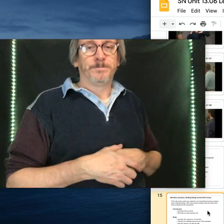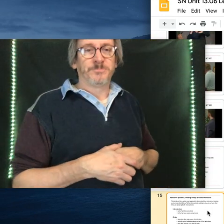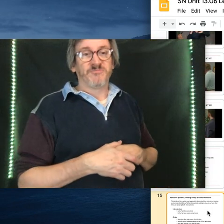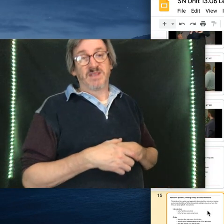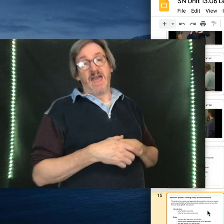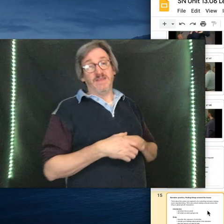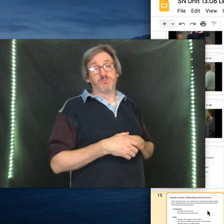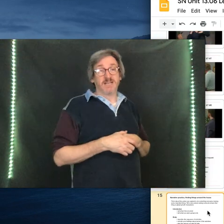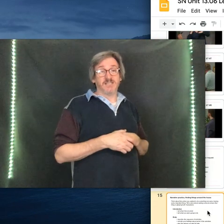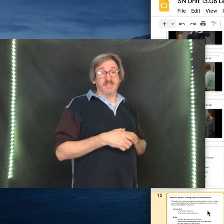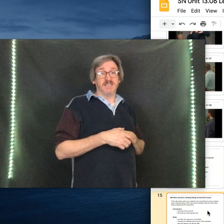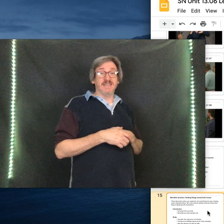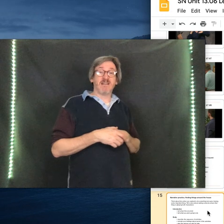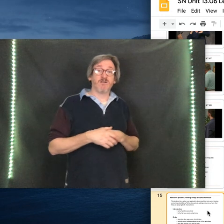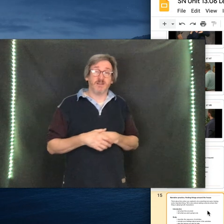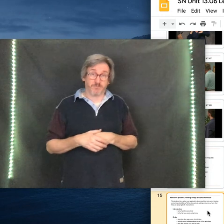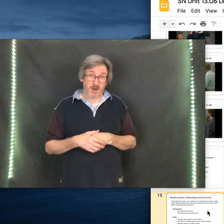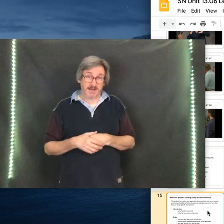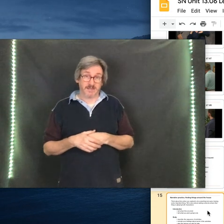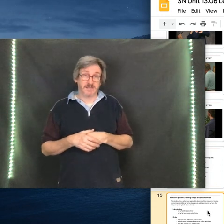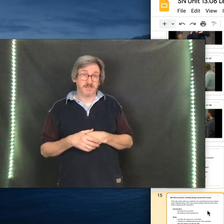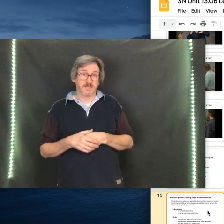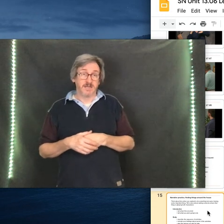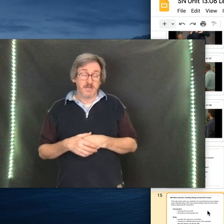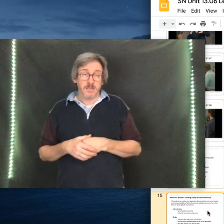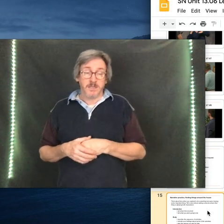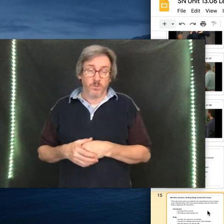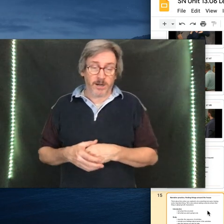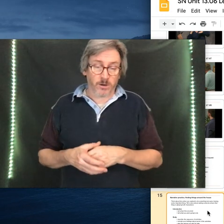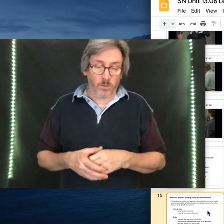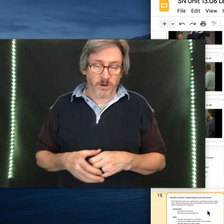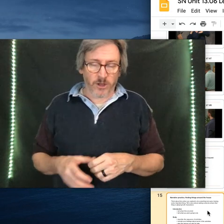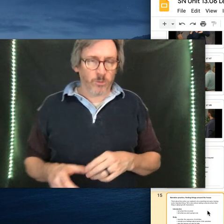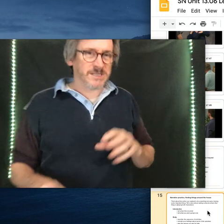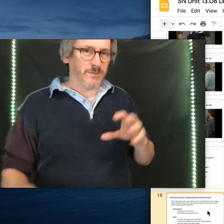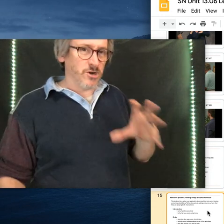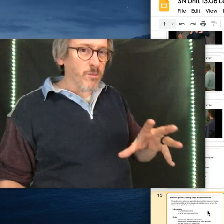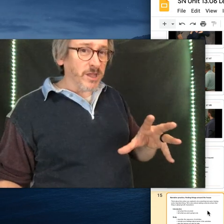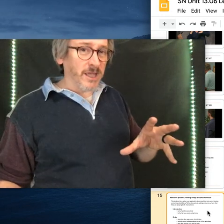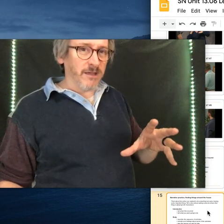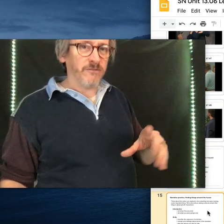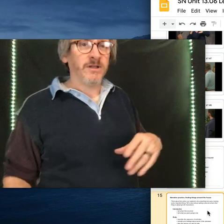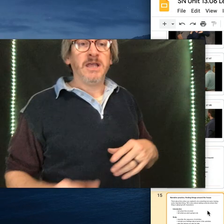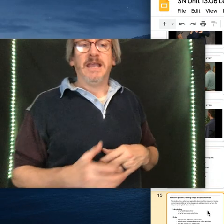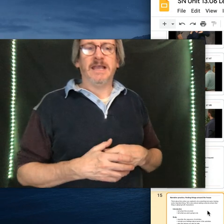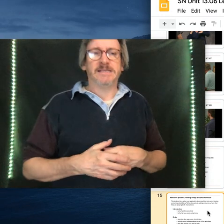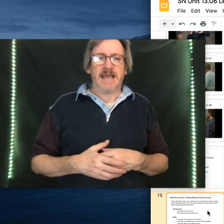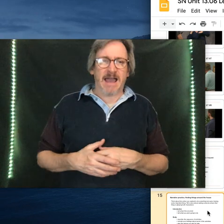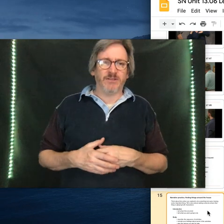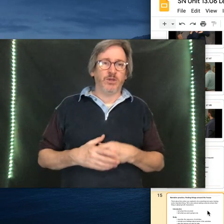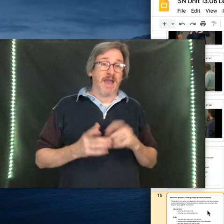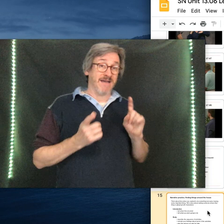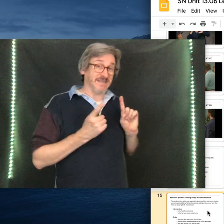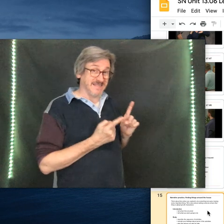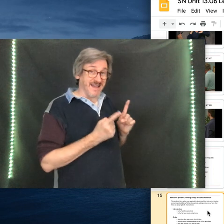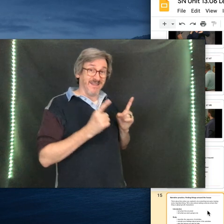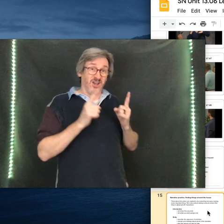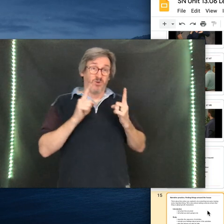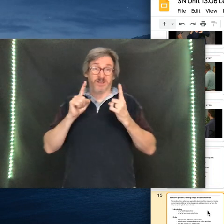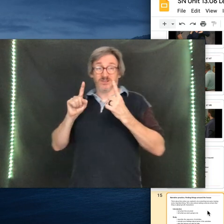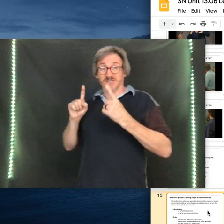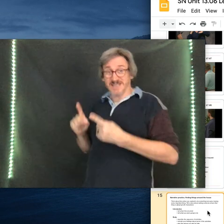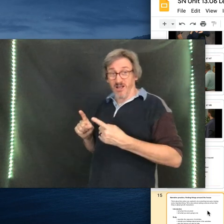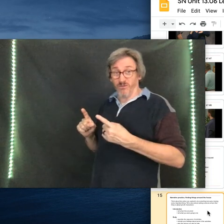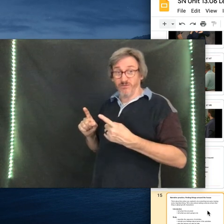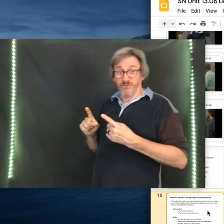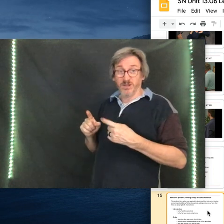Um, and this branches into narrative practice, where one of the homeworks I would normally give is having you have a dialogue